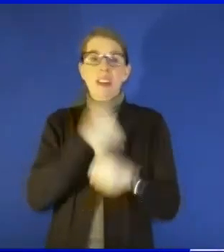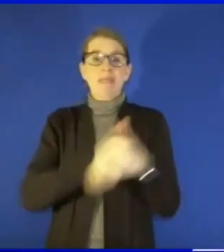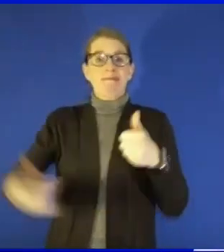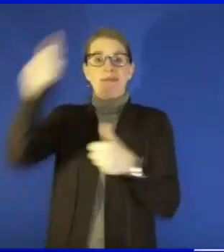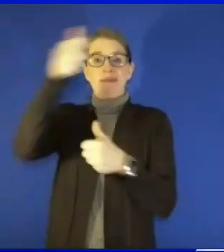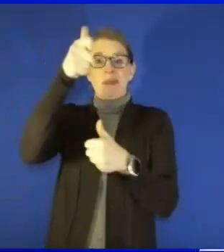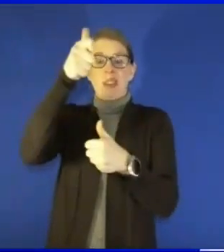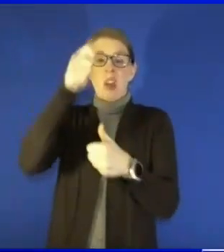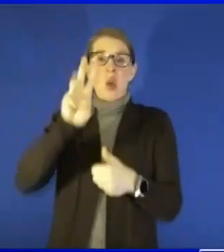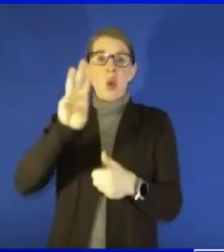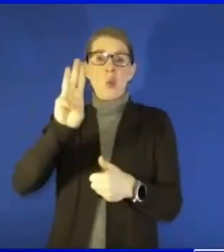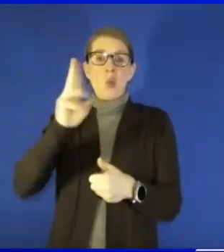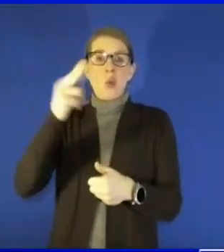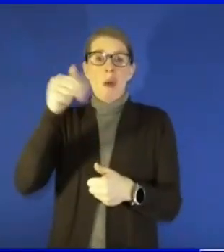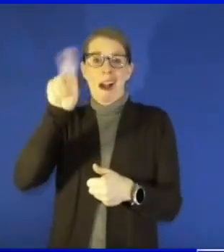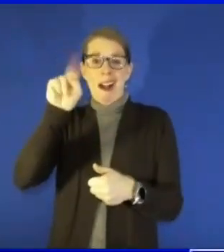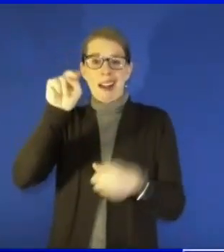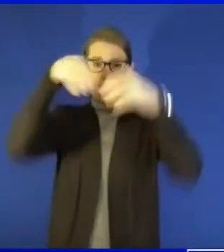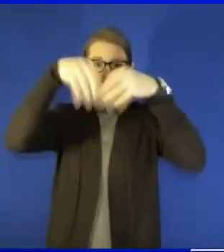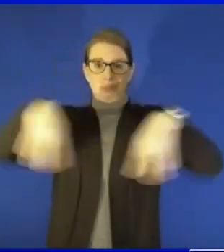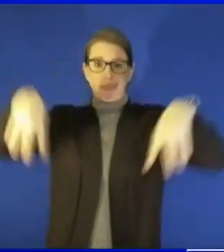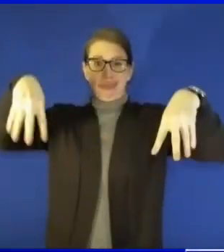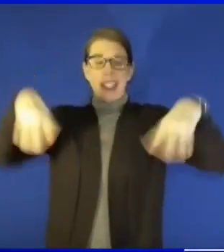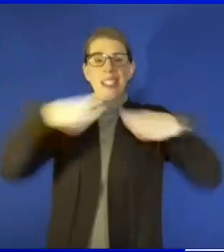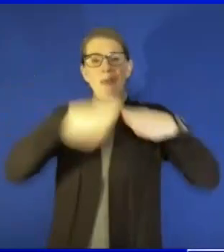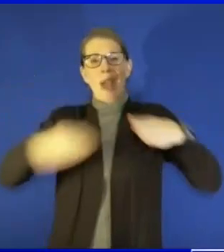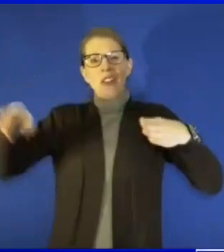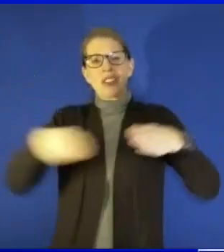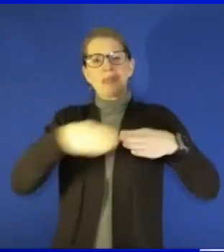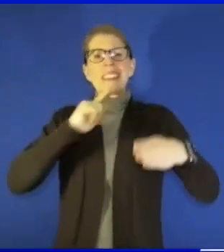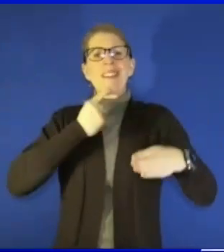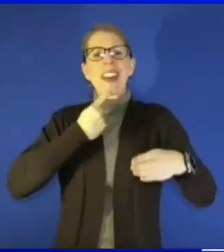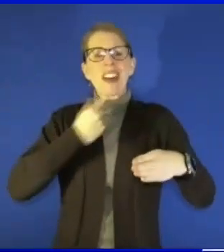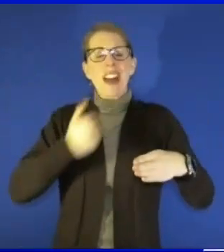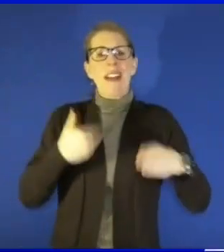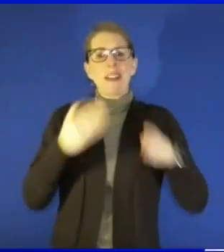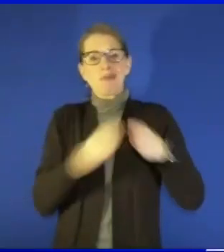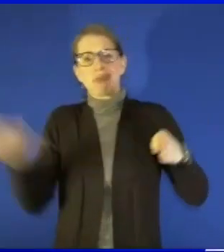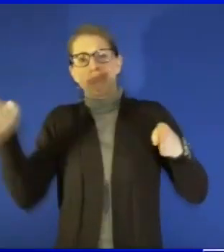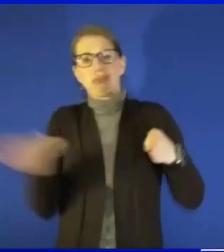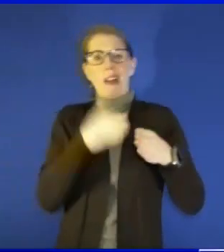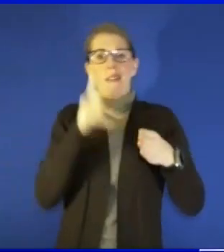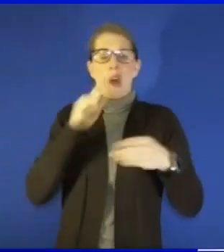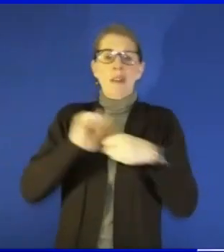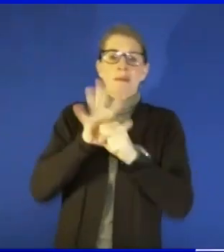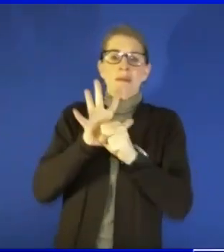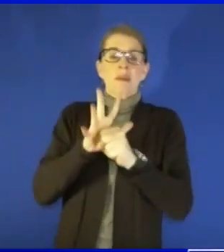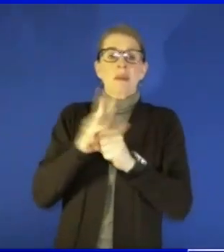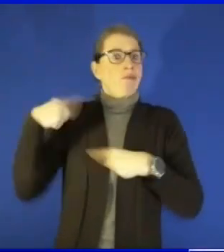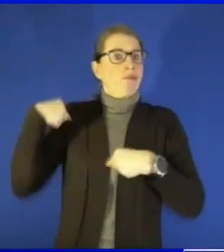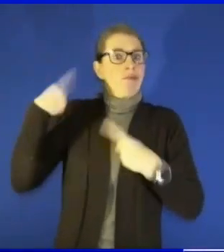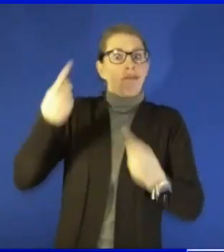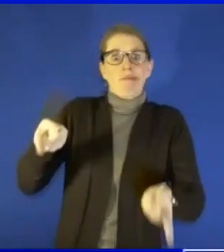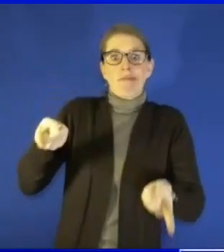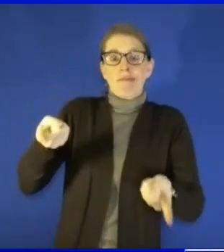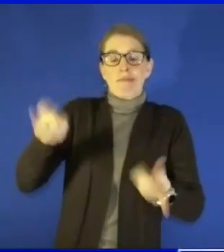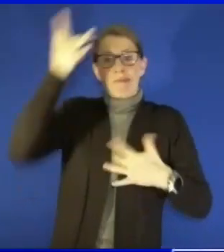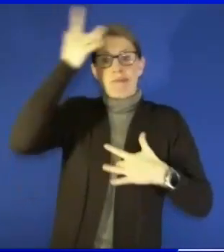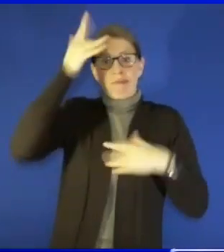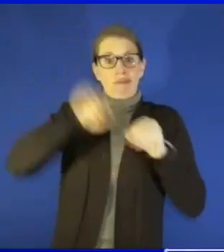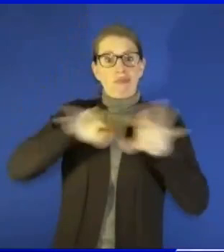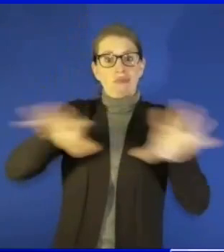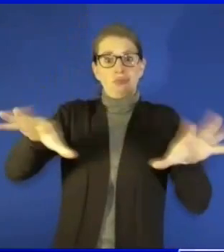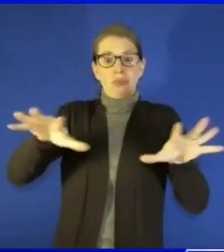and severity. And I really don't believe, and certainly we have seen this, that throughout the pandemic, these variants really